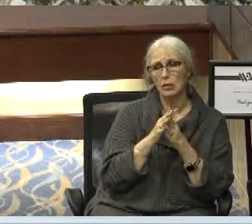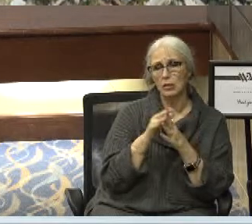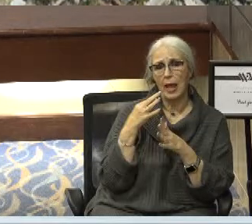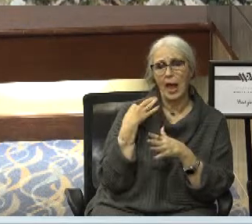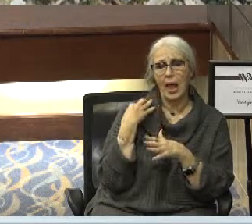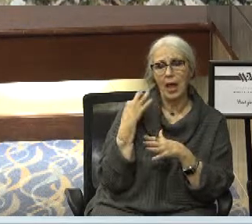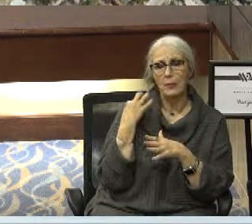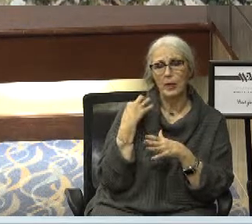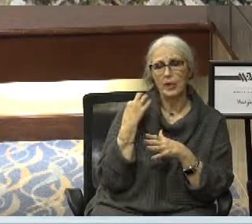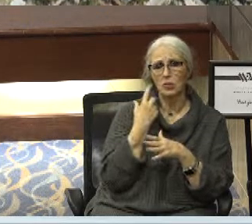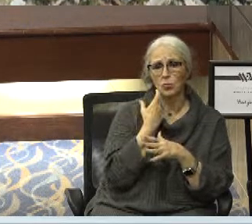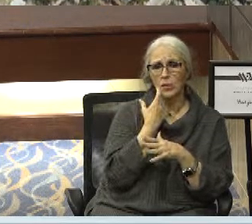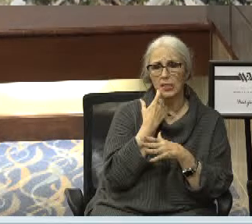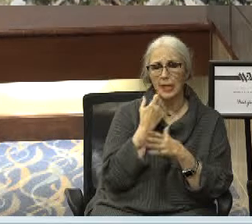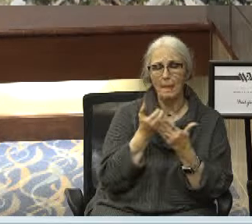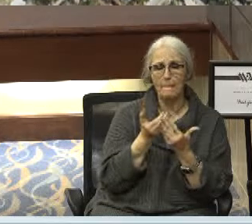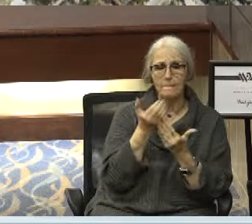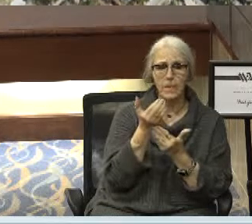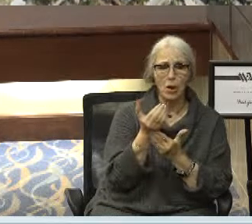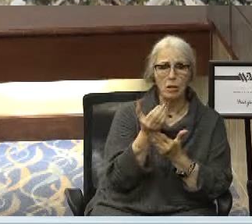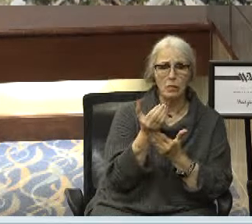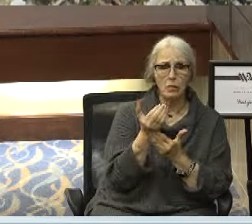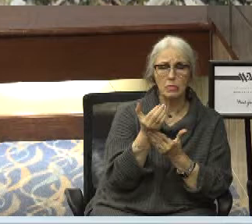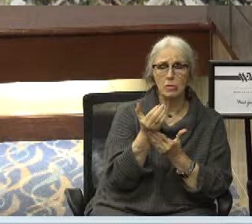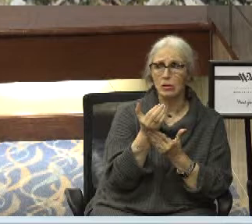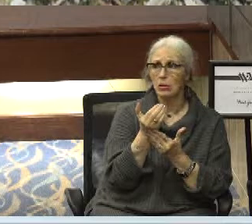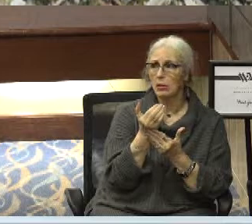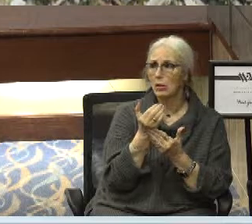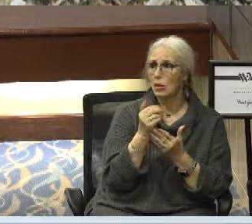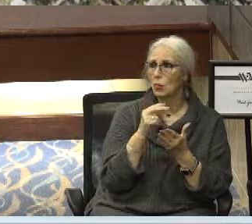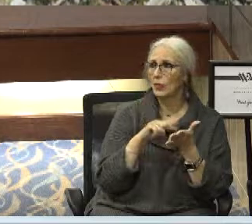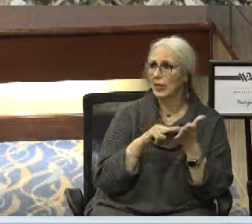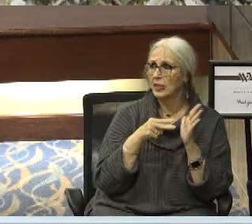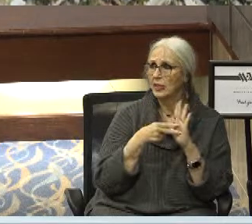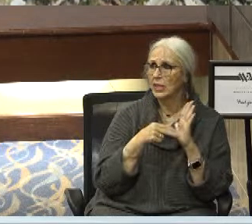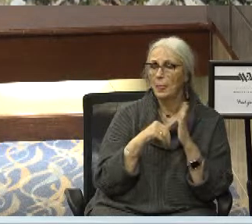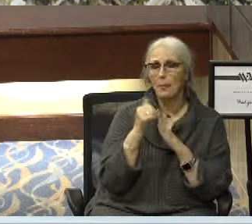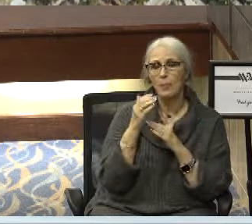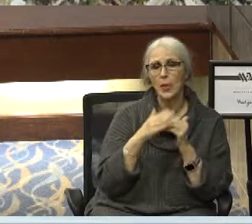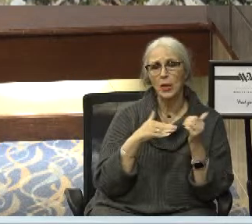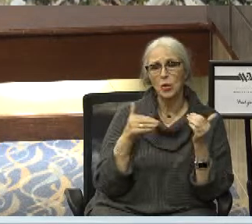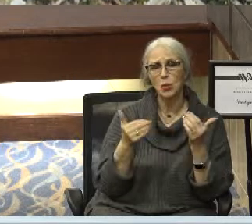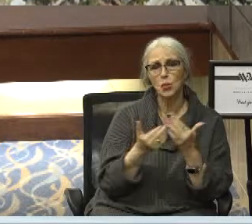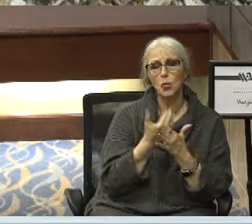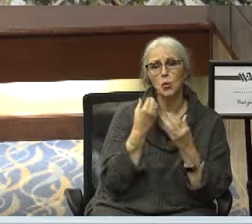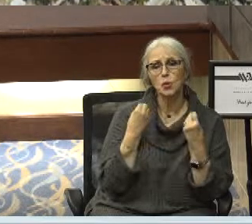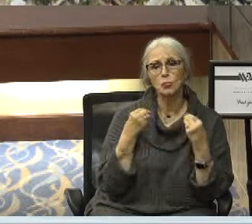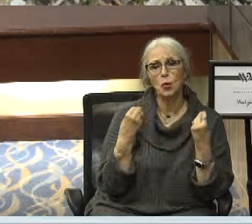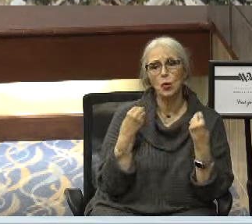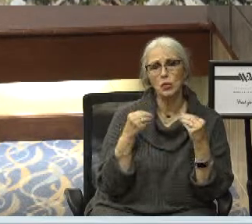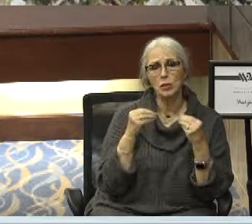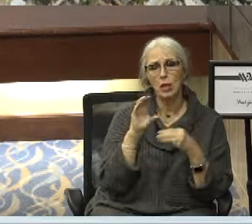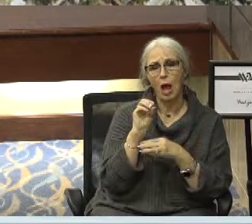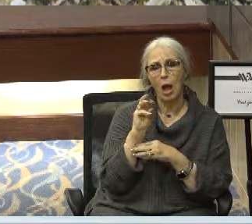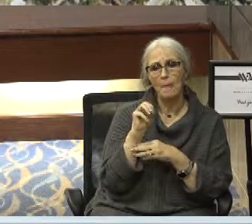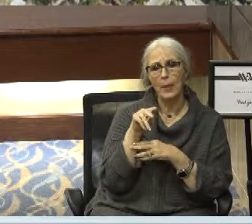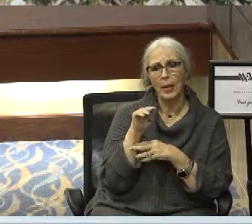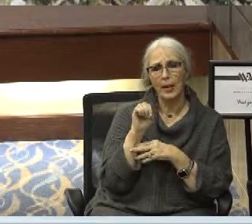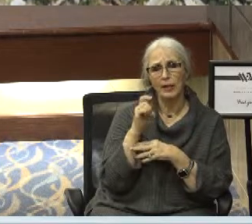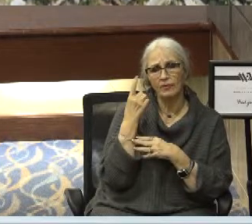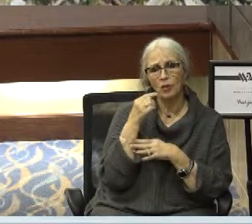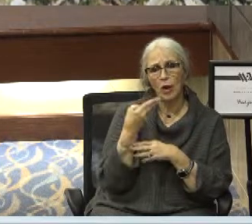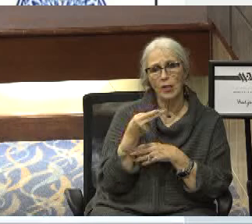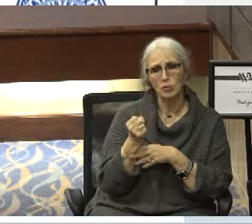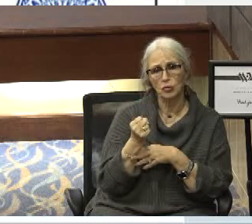has recently purchased with the intent of building a new sports complex for the Live Oak Classical School